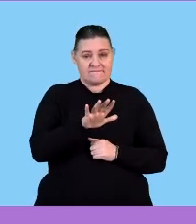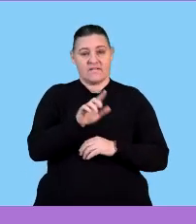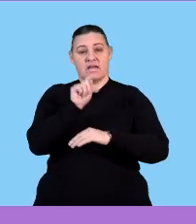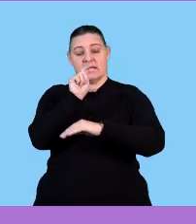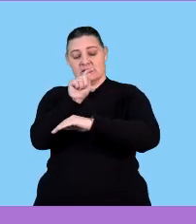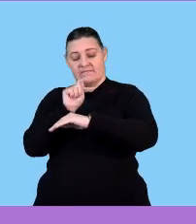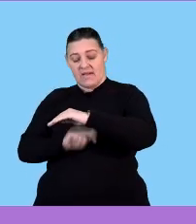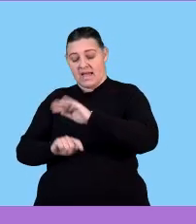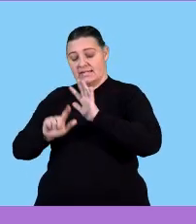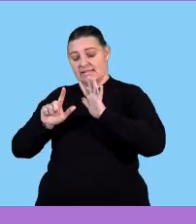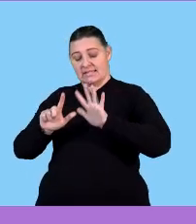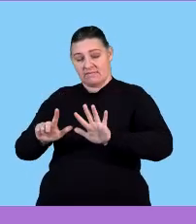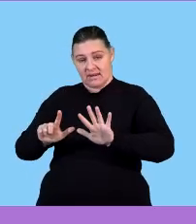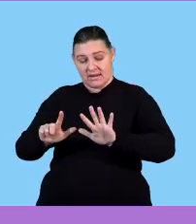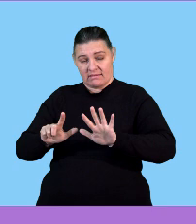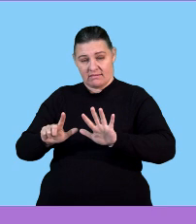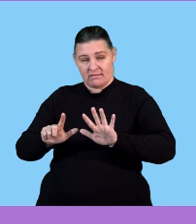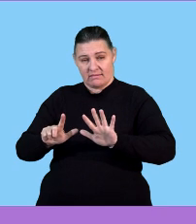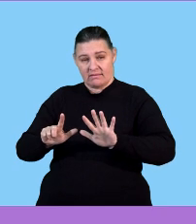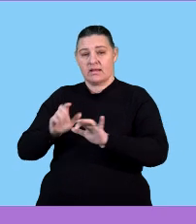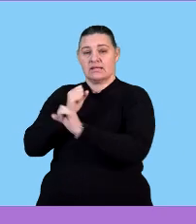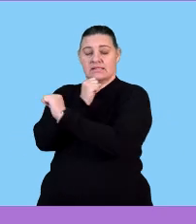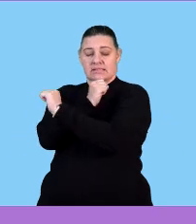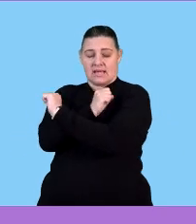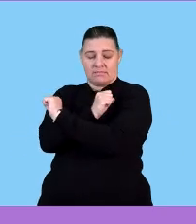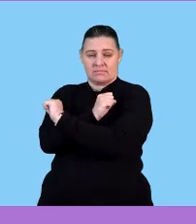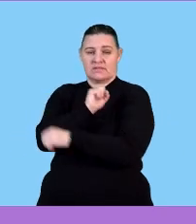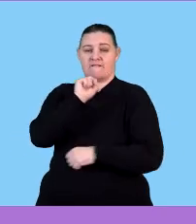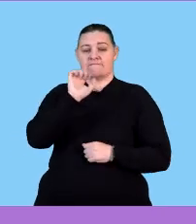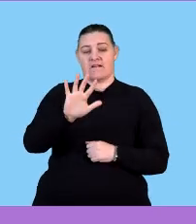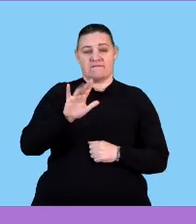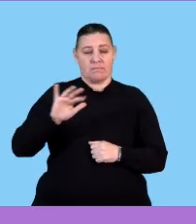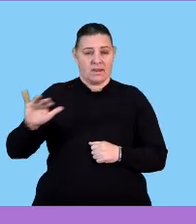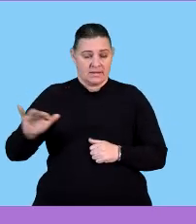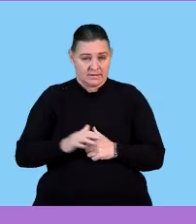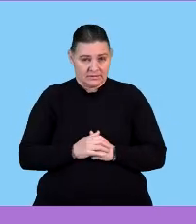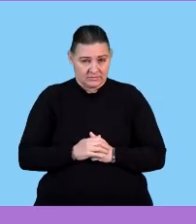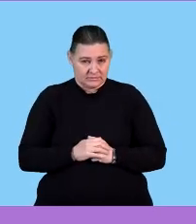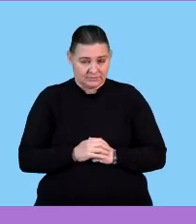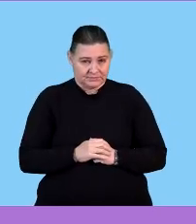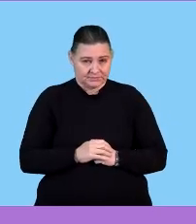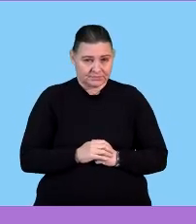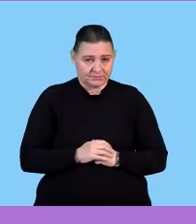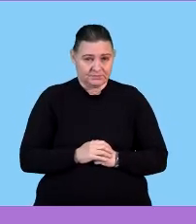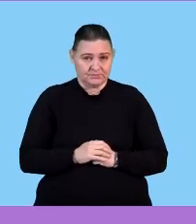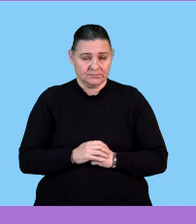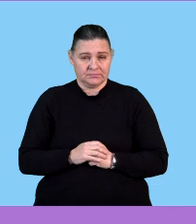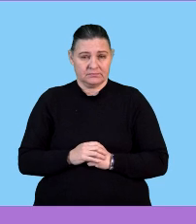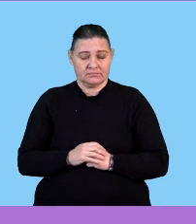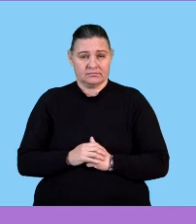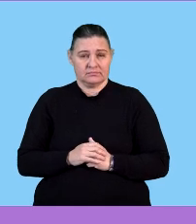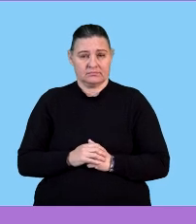2,5, always start with that bottom number, divided by 7, multiplied by 5